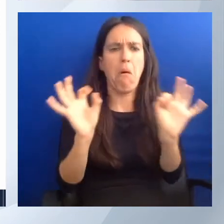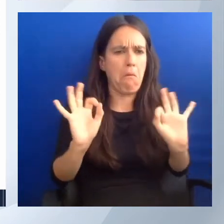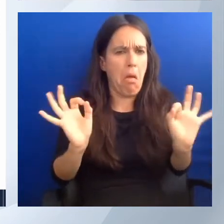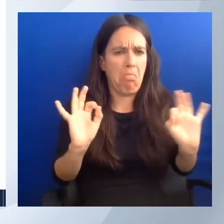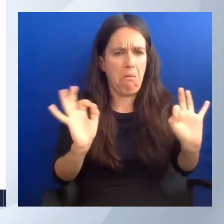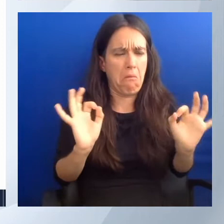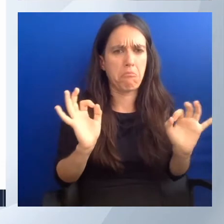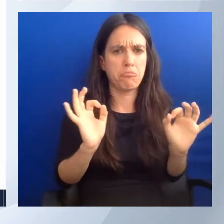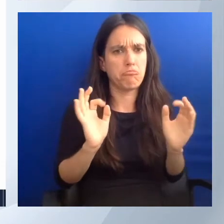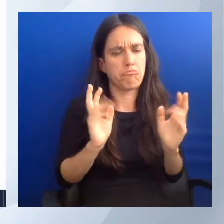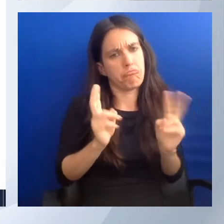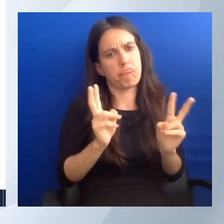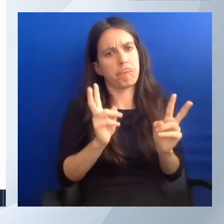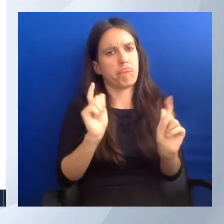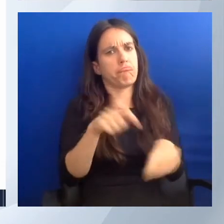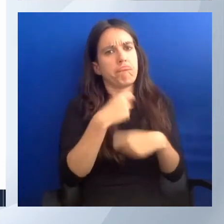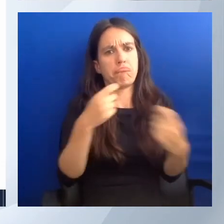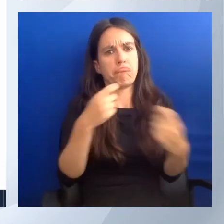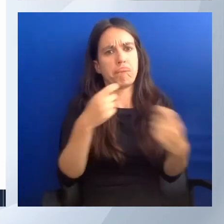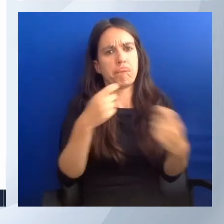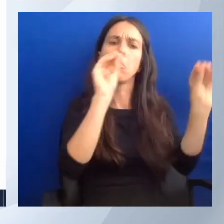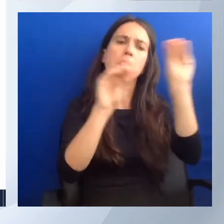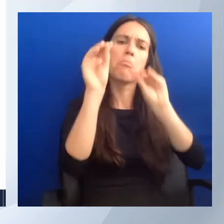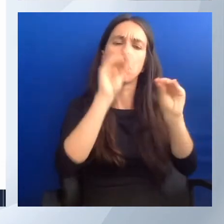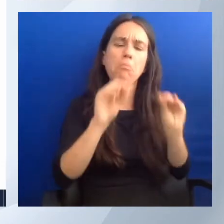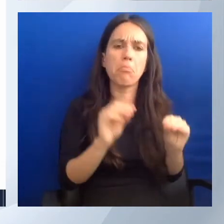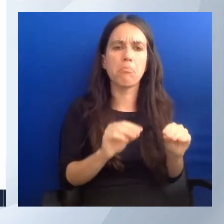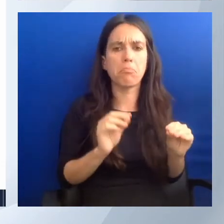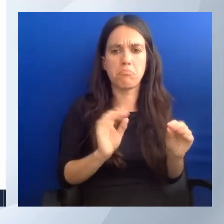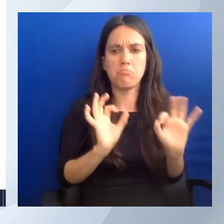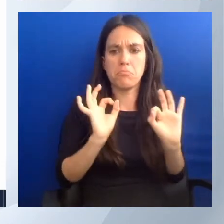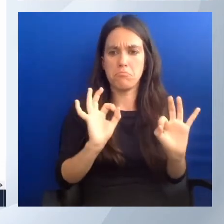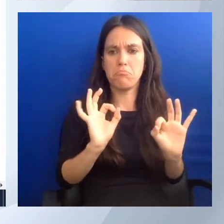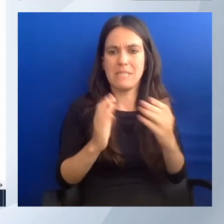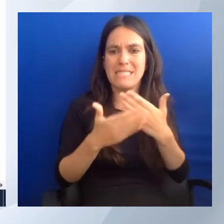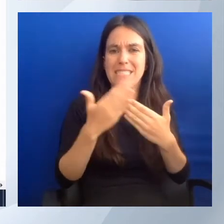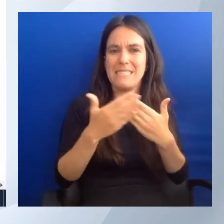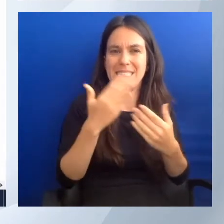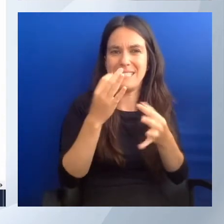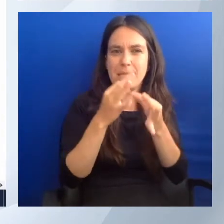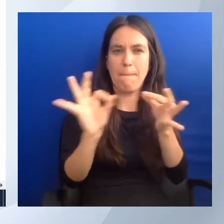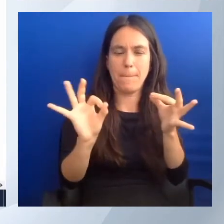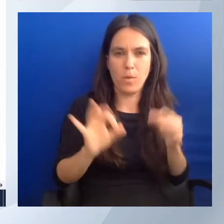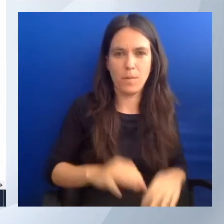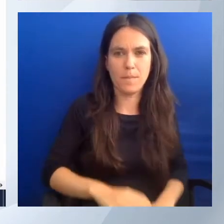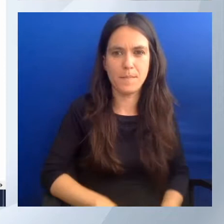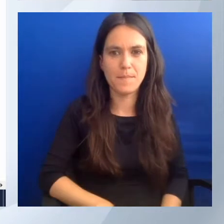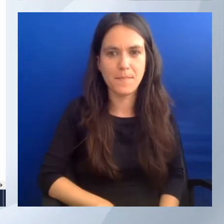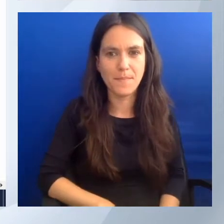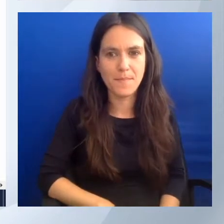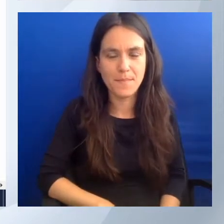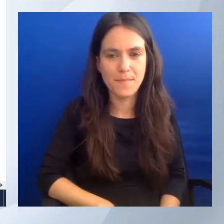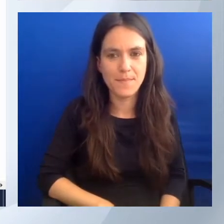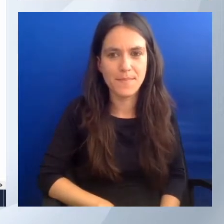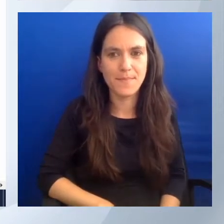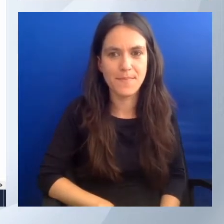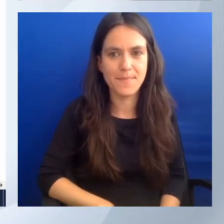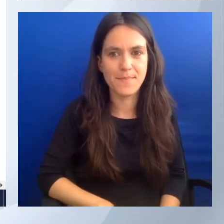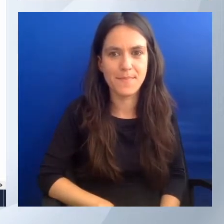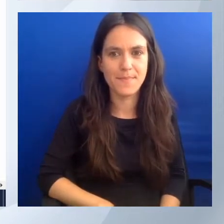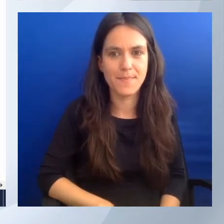functionality, just clicking in your browser, next, finish, and sync your repository, and you're good to go.